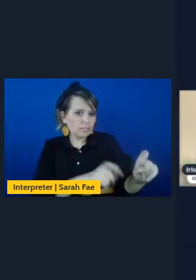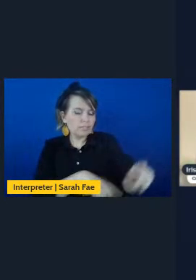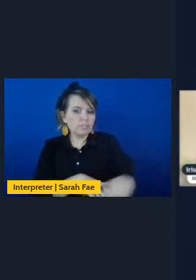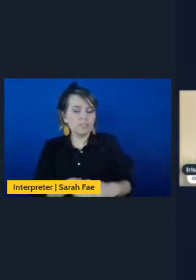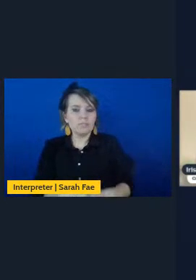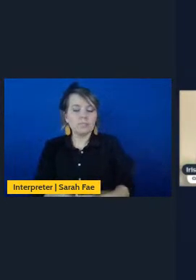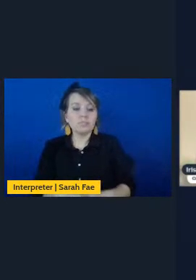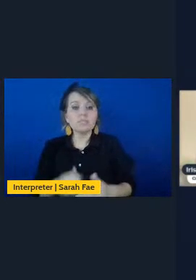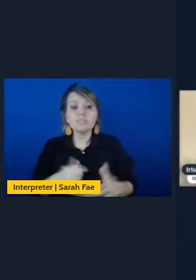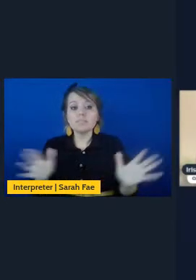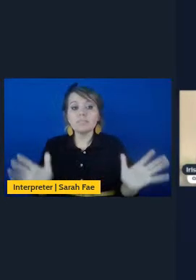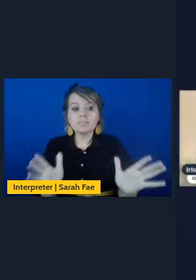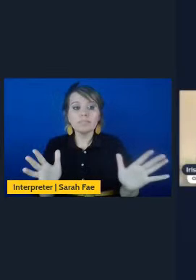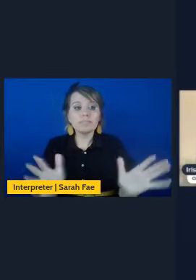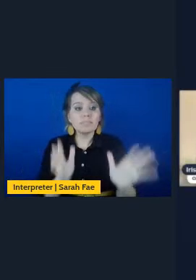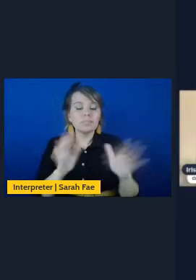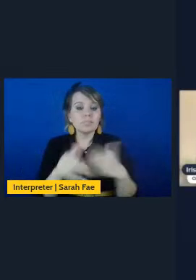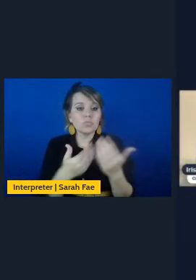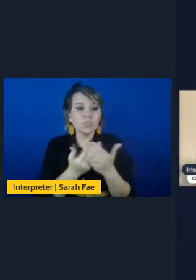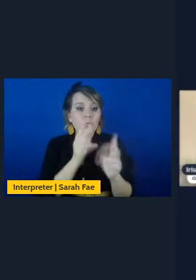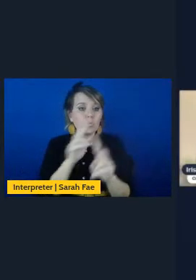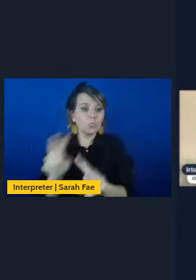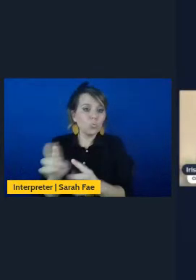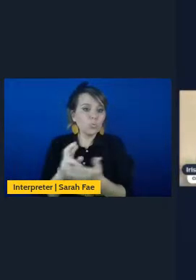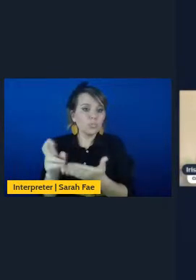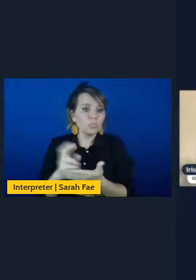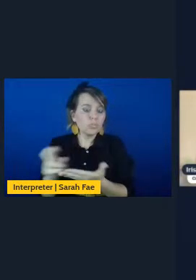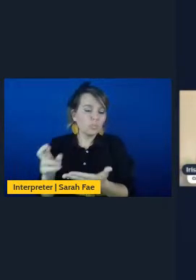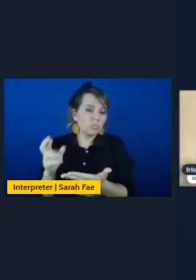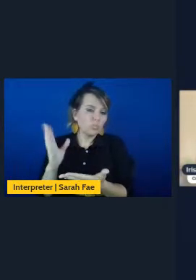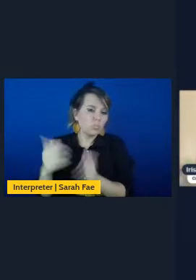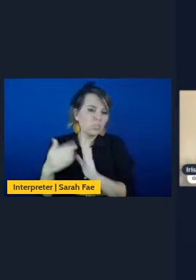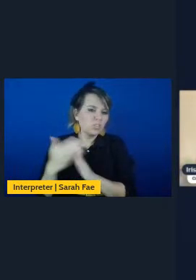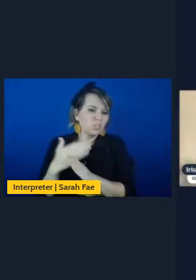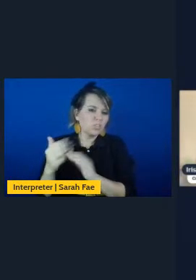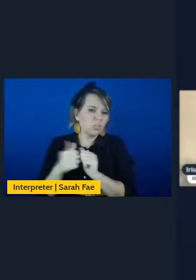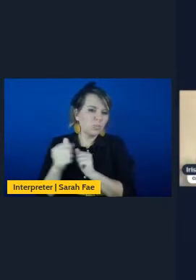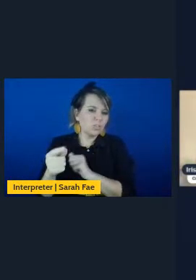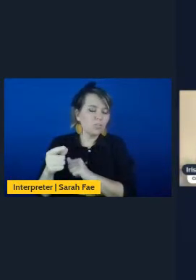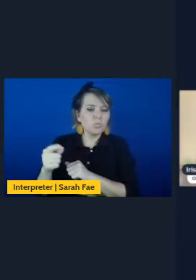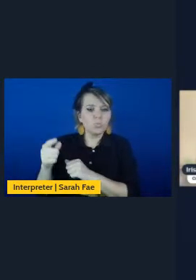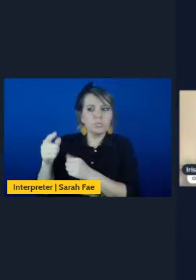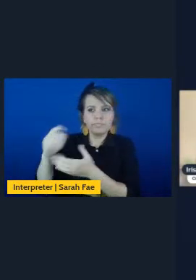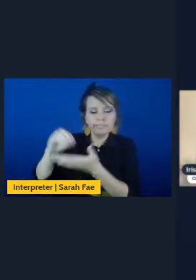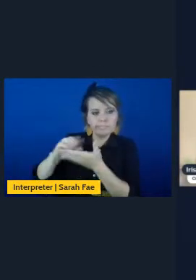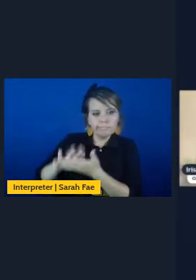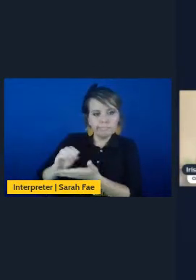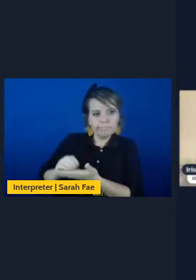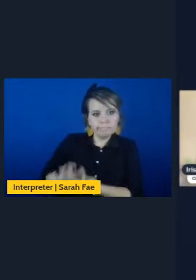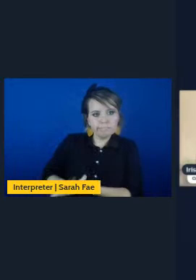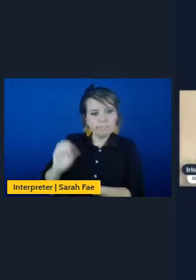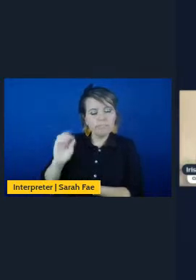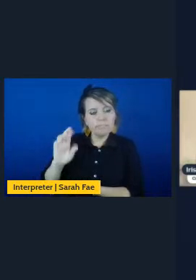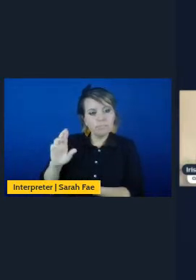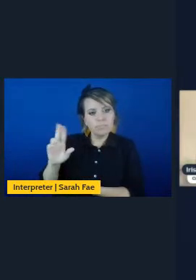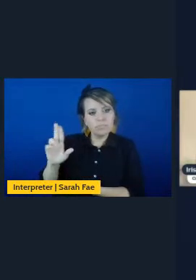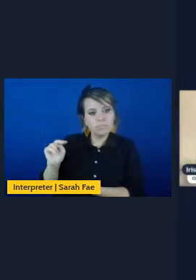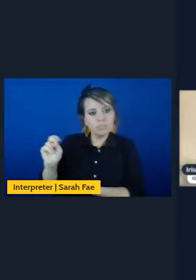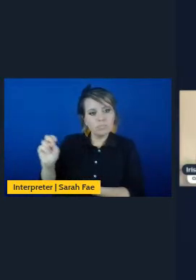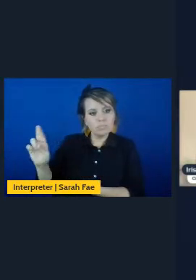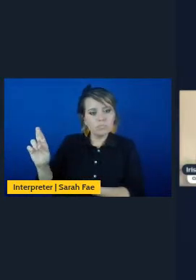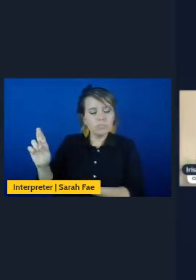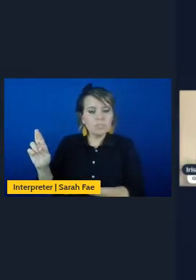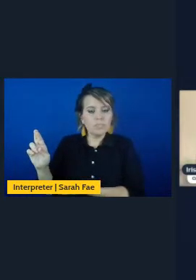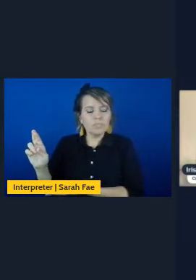I encourage you all to take a look at the resources that we're going to share with you and the documentation of the integration runner, because there are